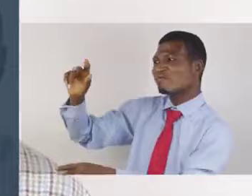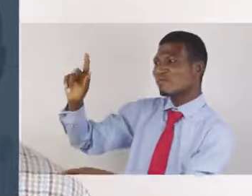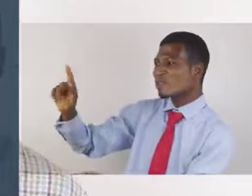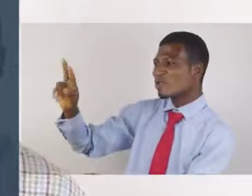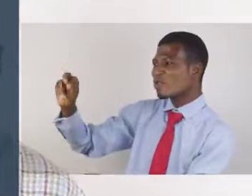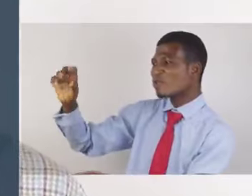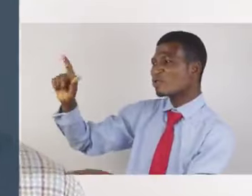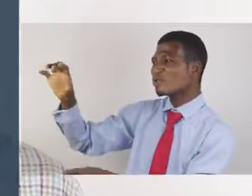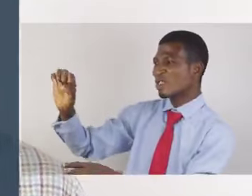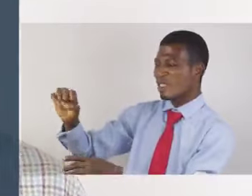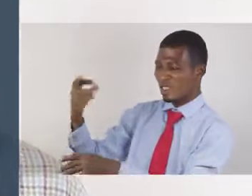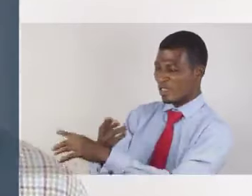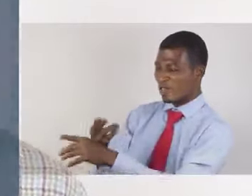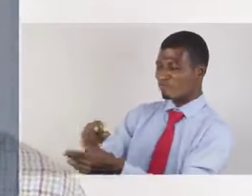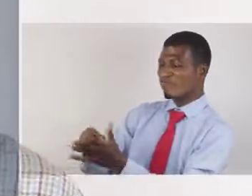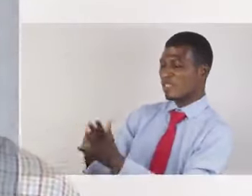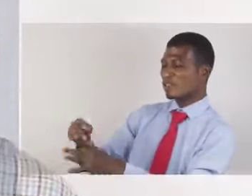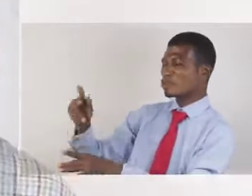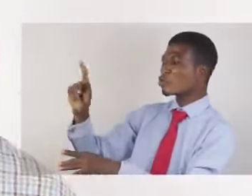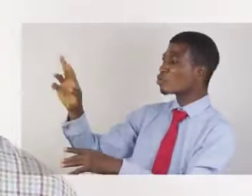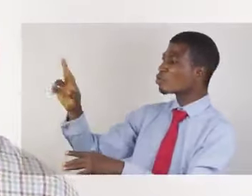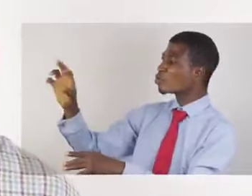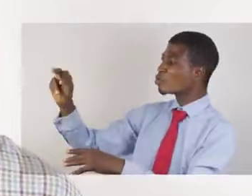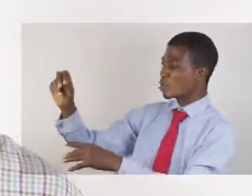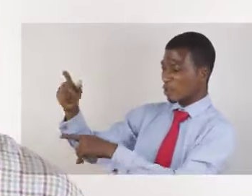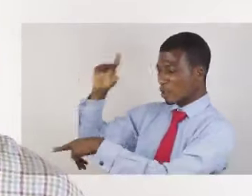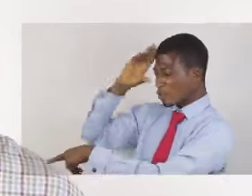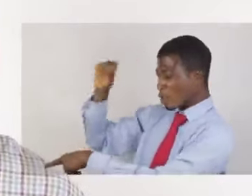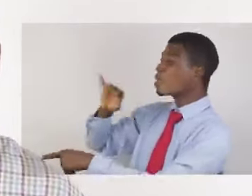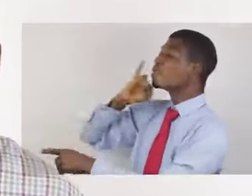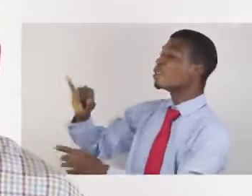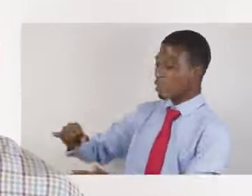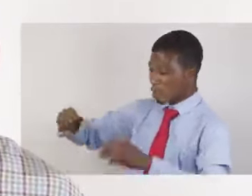is also very strong. So metaphors differ,